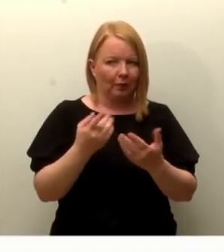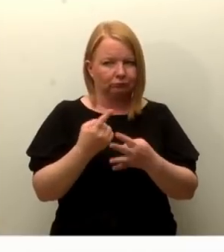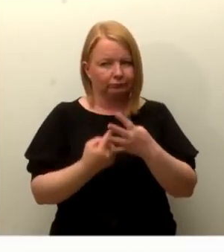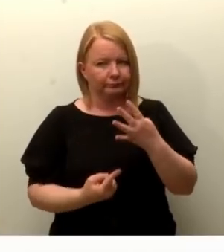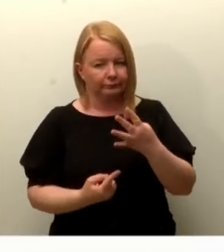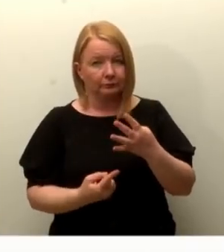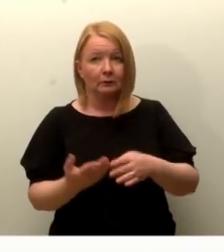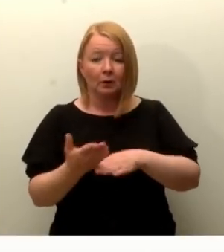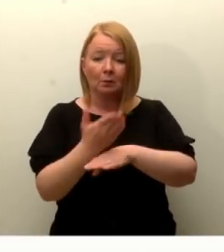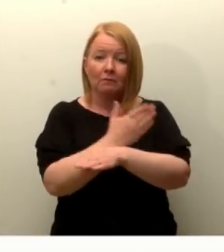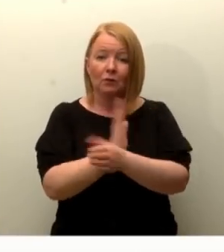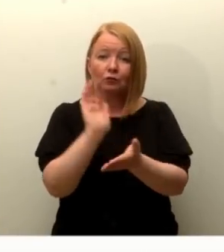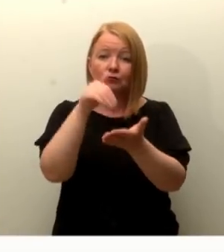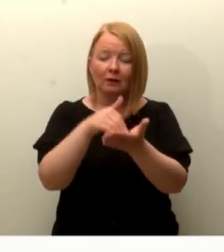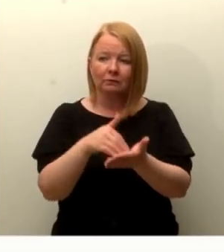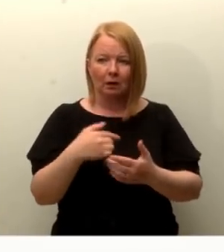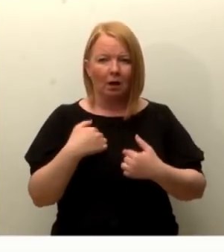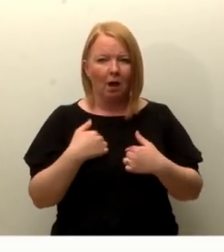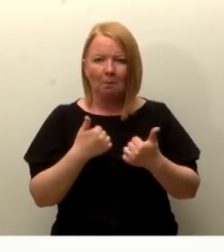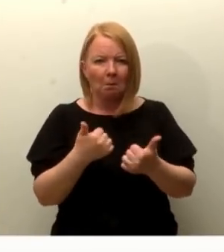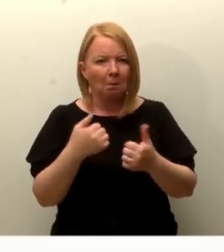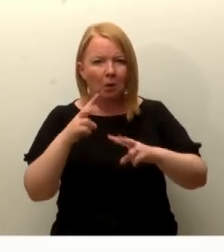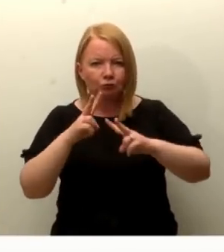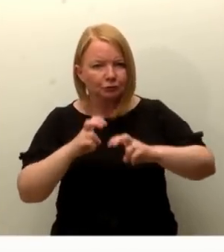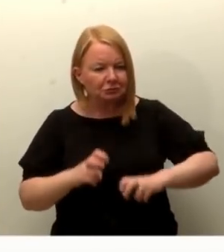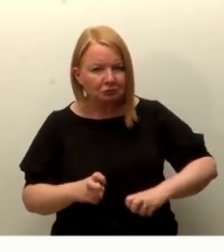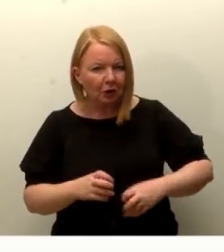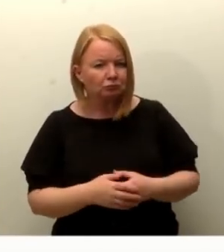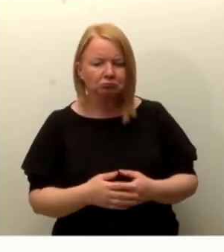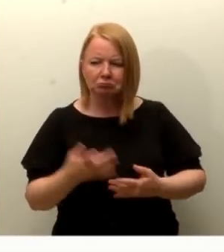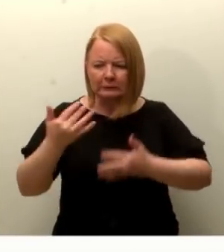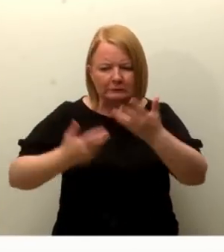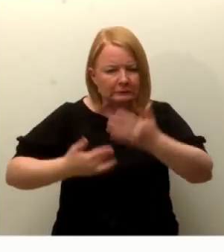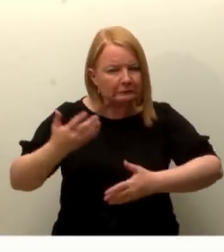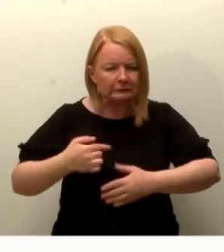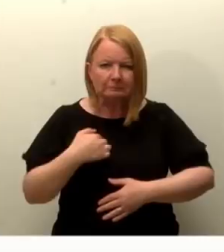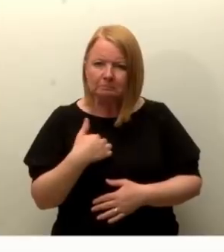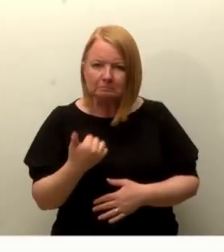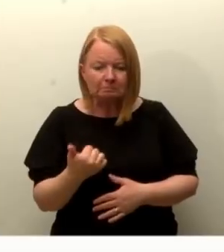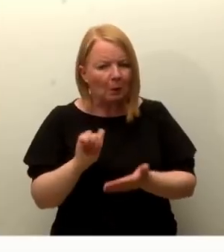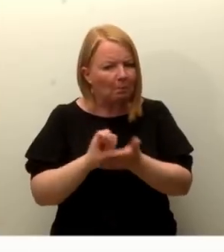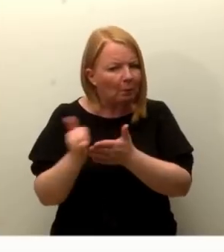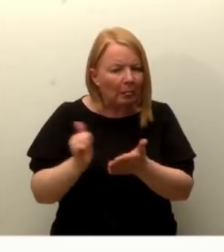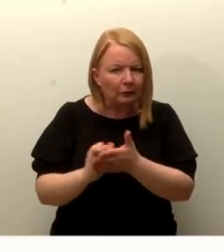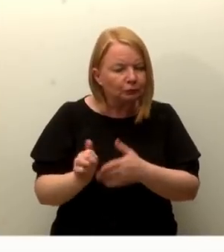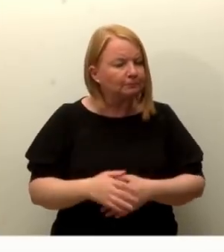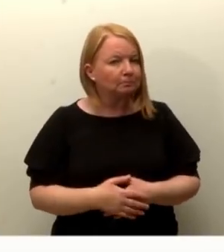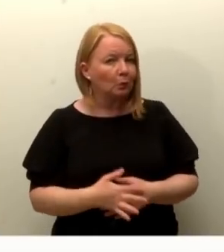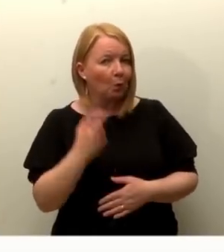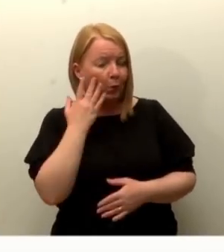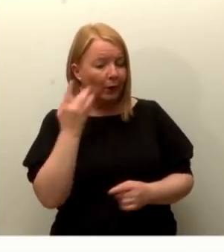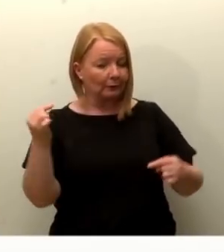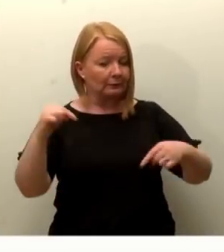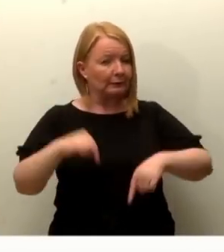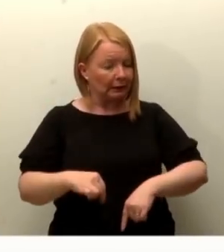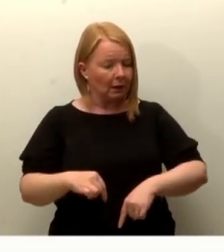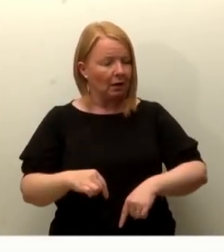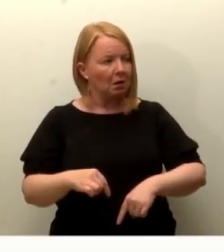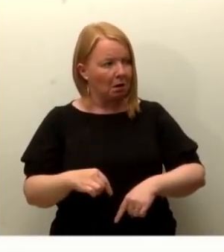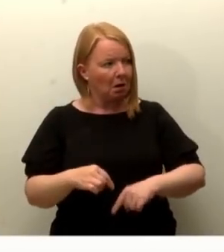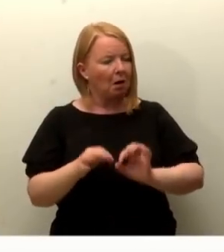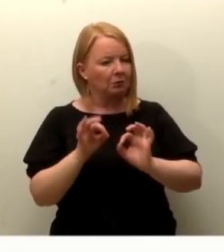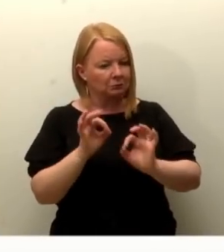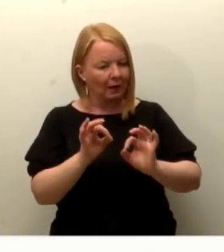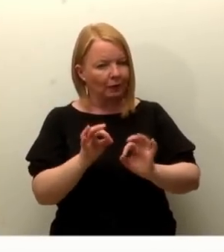Before I came here, I was never good at research, never good at statistics, never good at publishing. But once I came here, we had